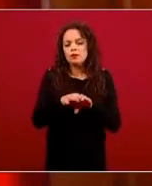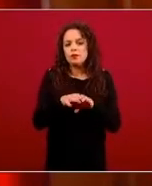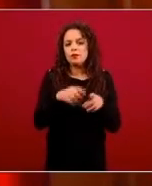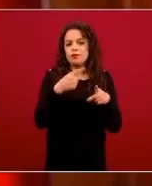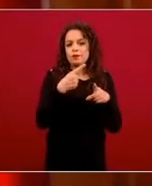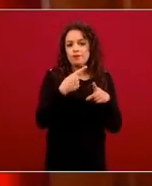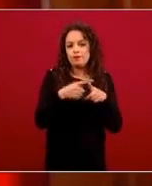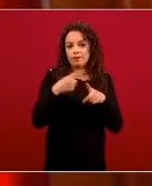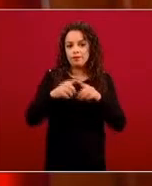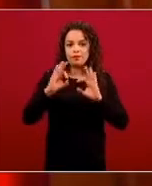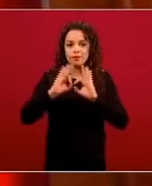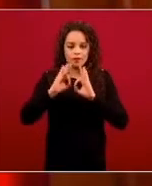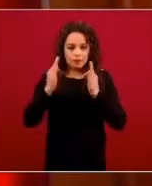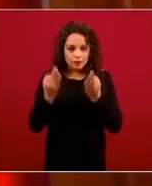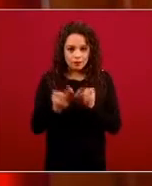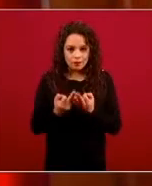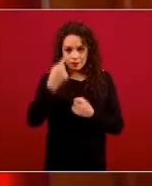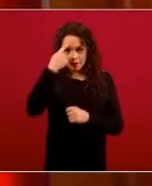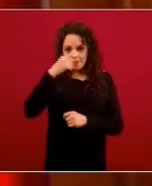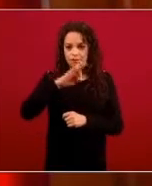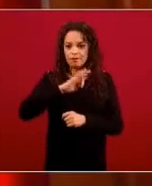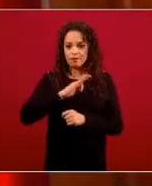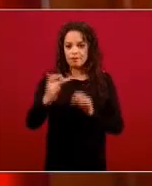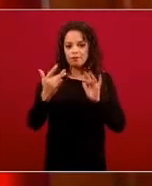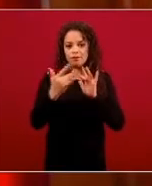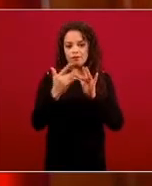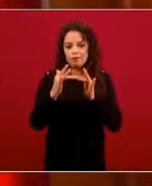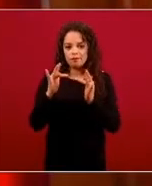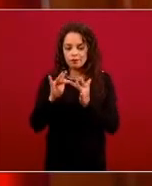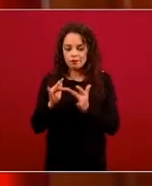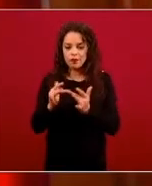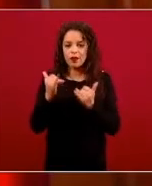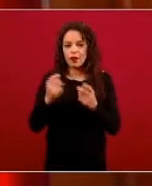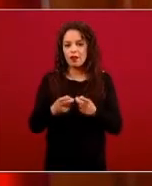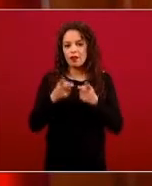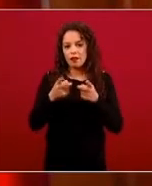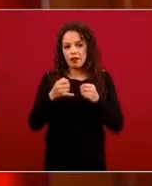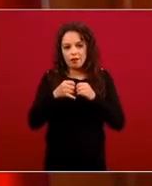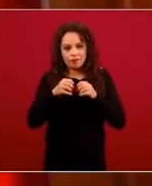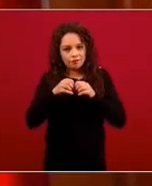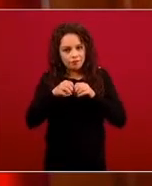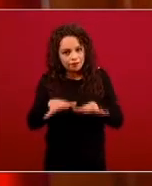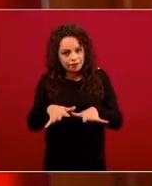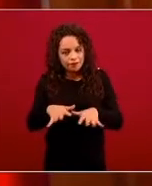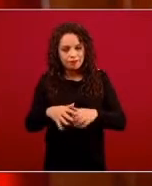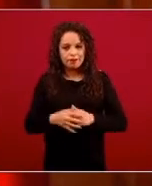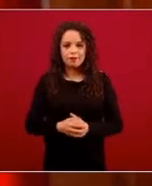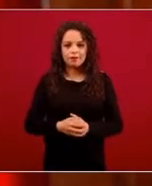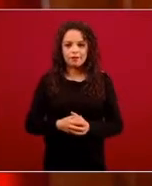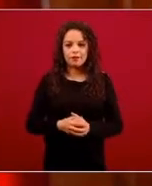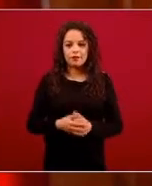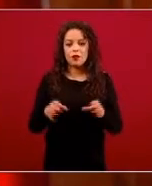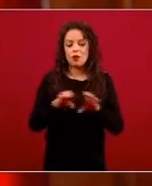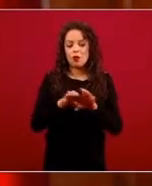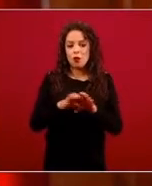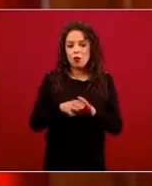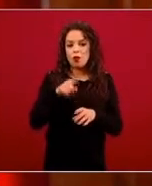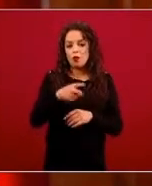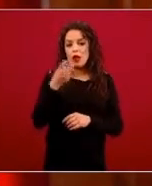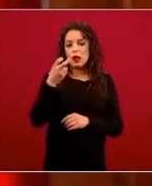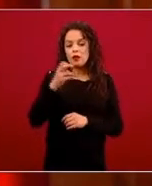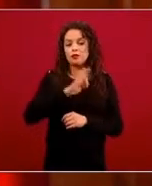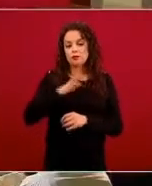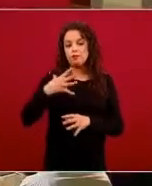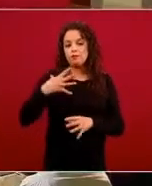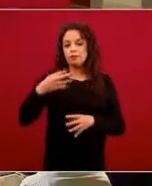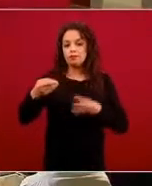So, of course, we were looking into different ways of communicating with people to see what would be the best way to get